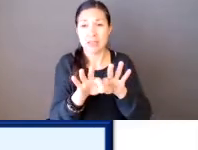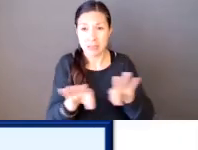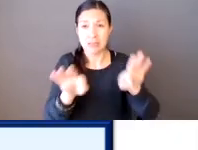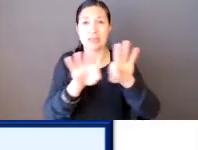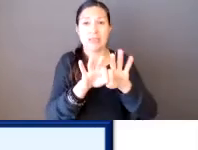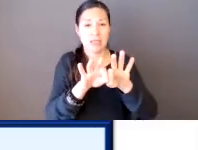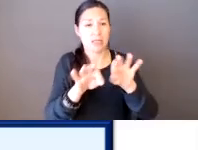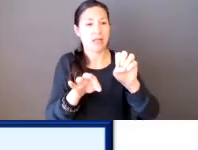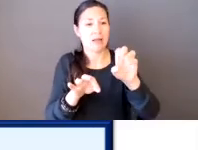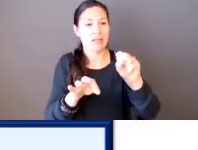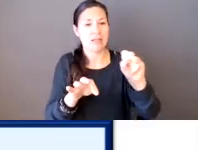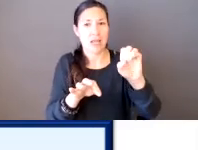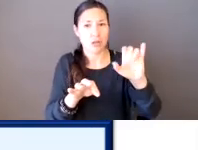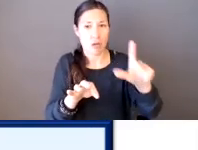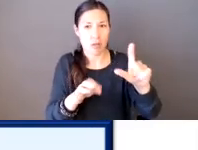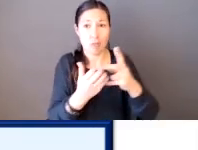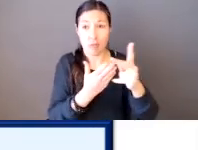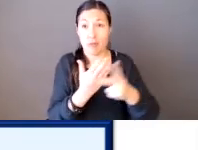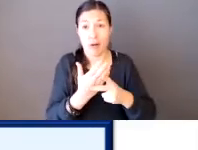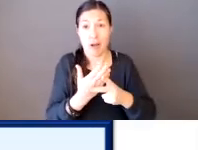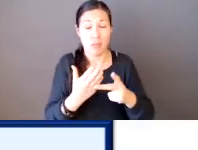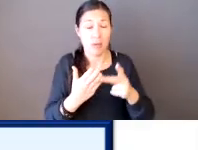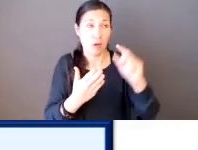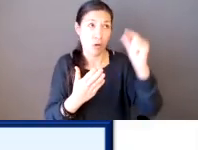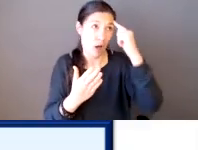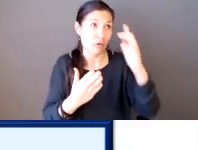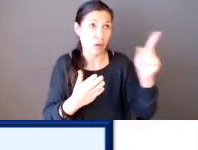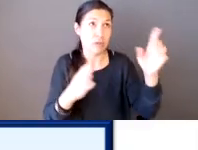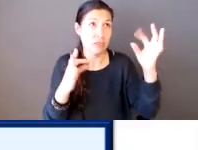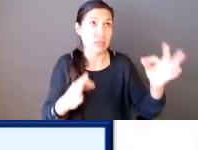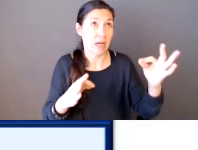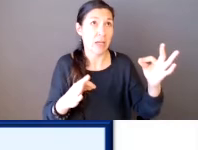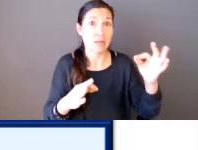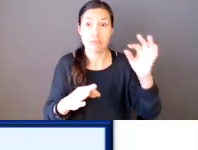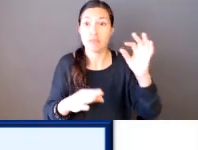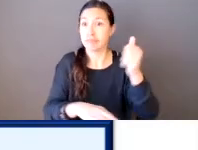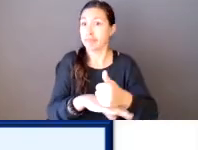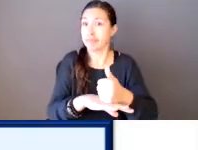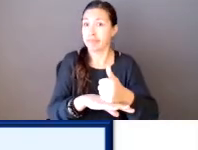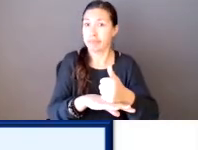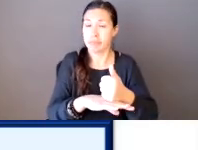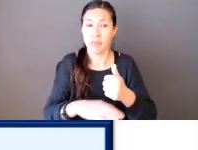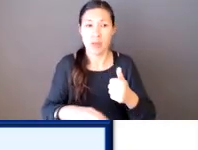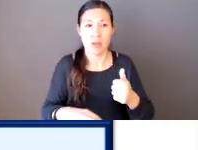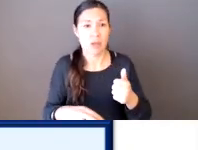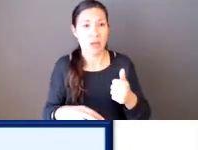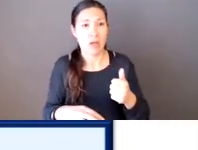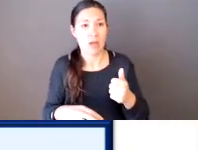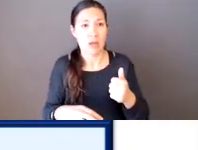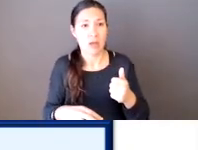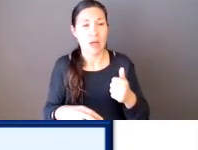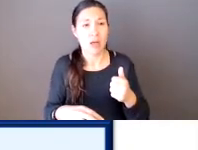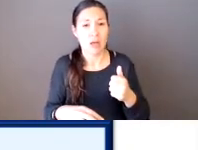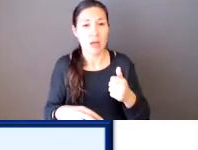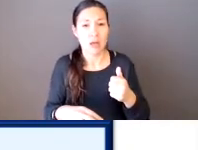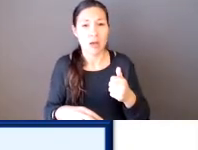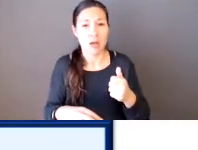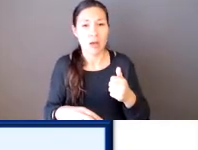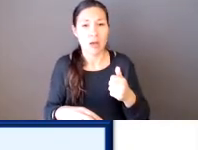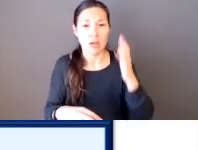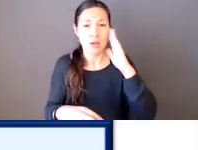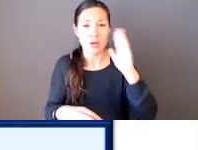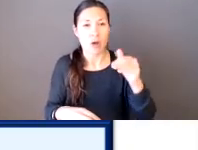So, it's not something where, okay, maybe we'll go out, we're in the same position as DCF is, or the